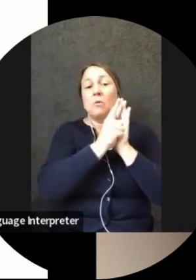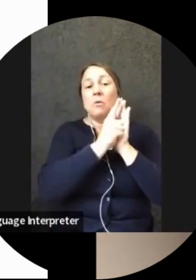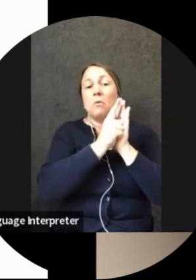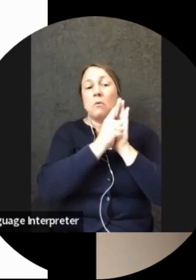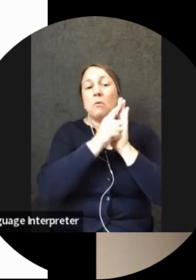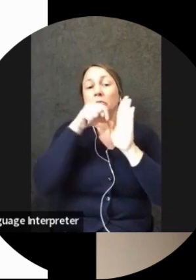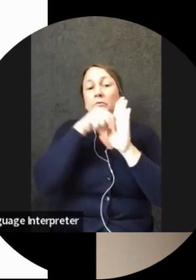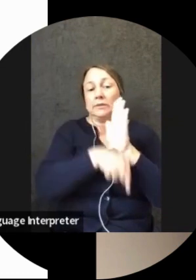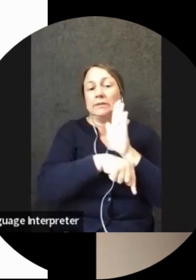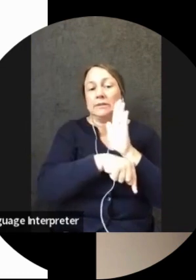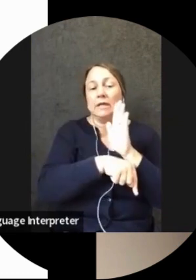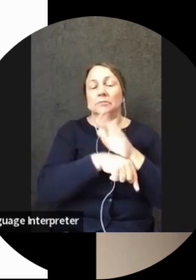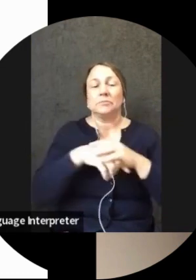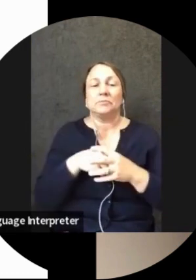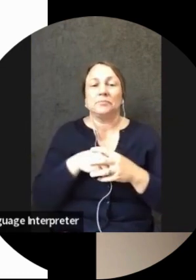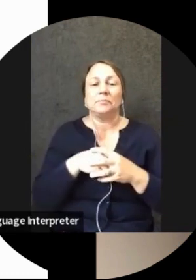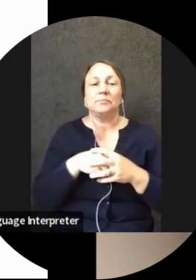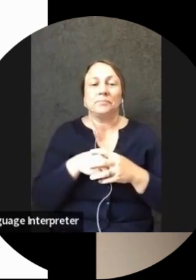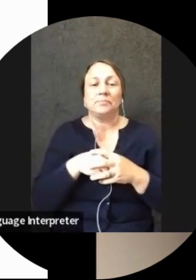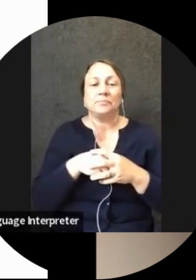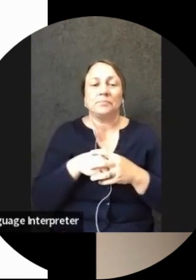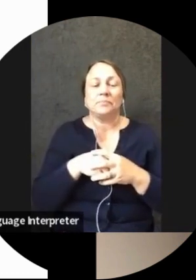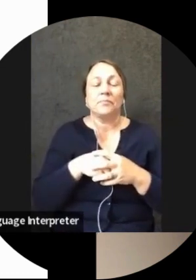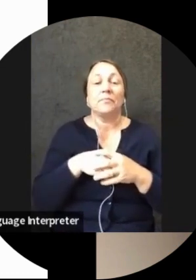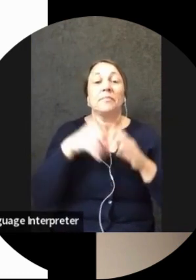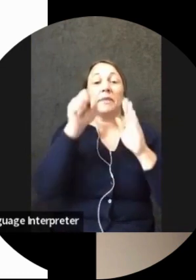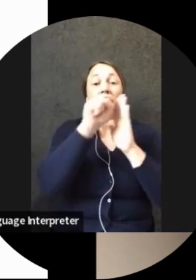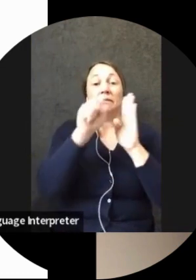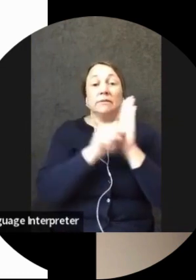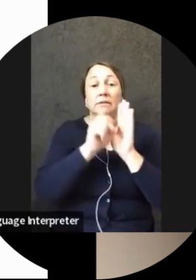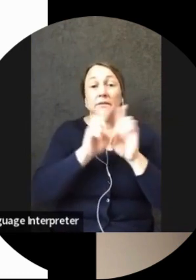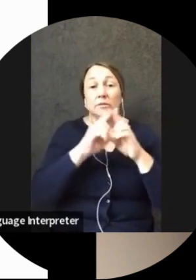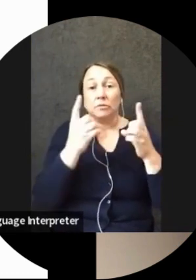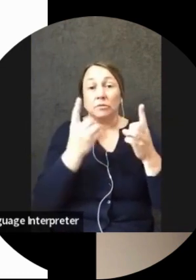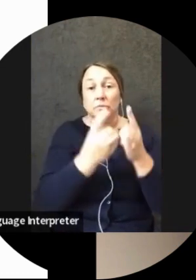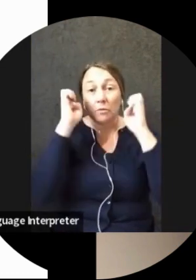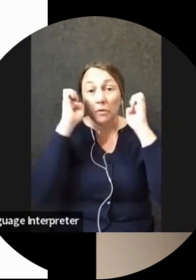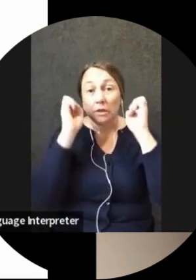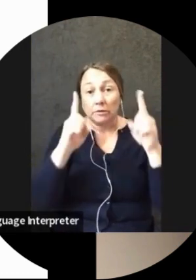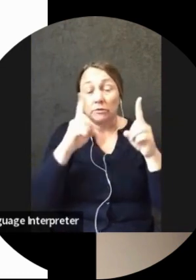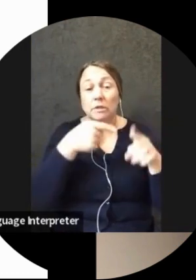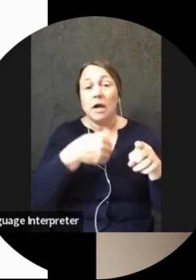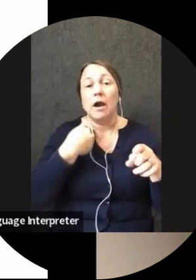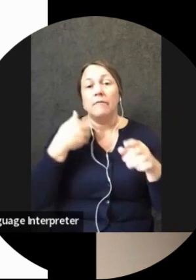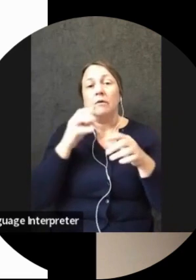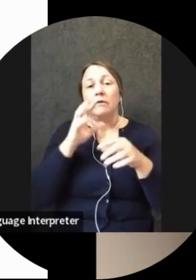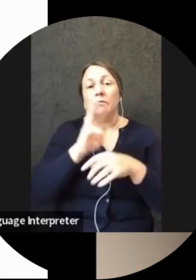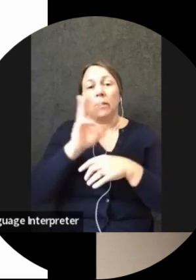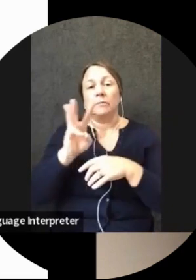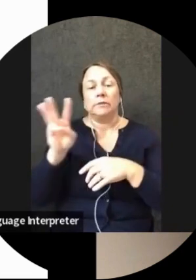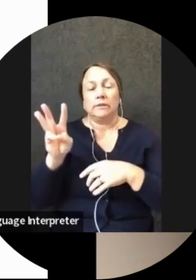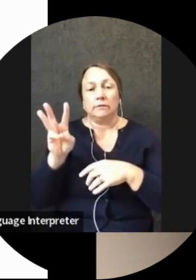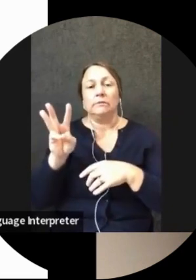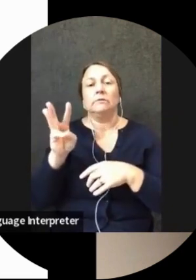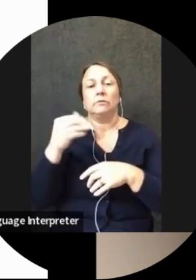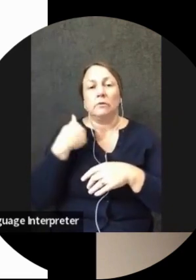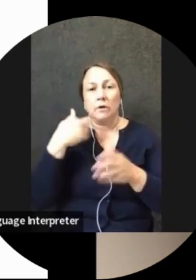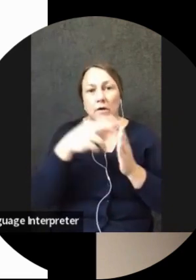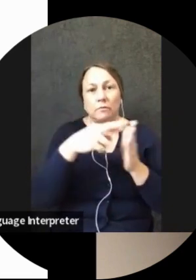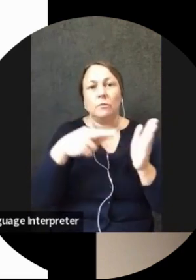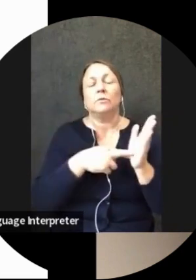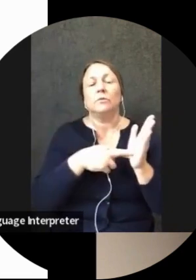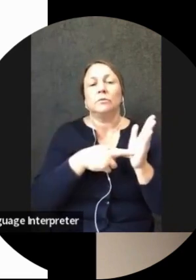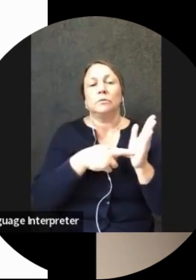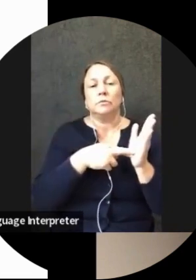But the State Department of Education's website has their regulations, and they're